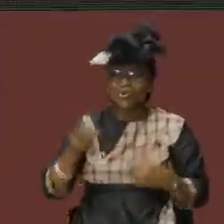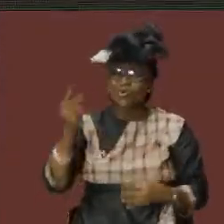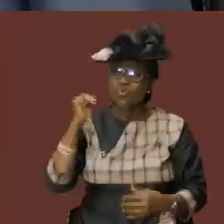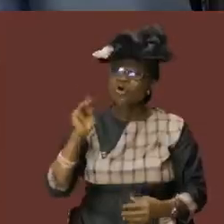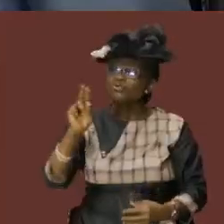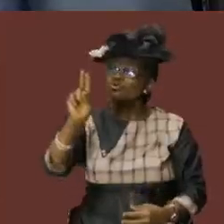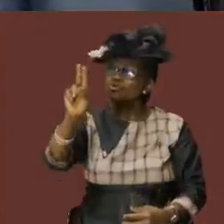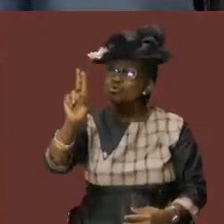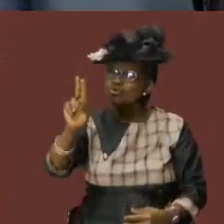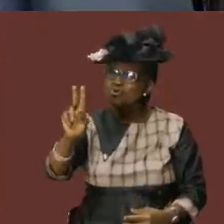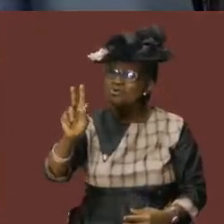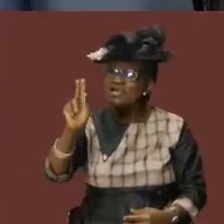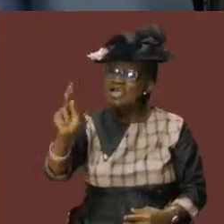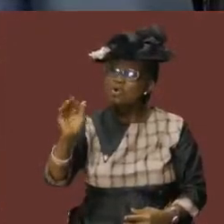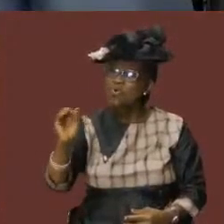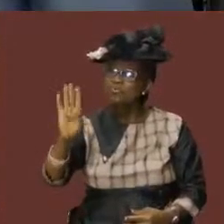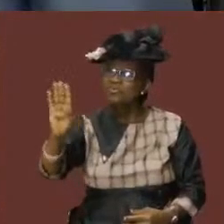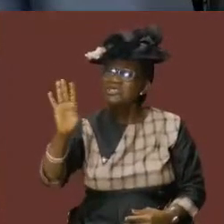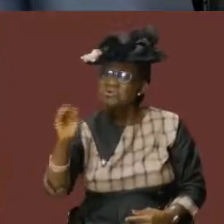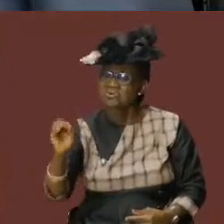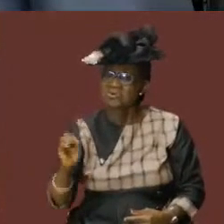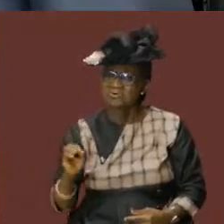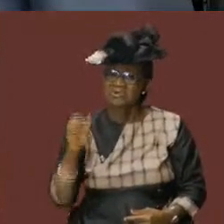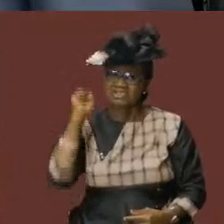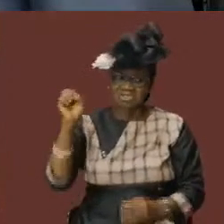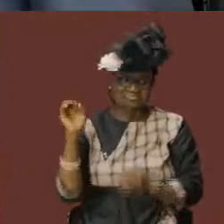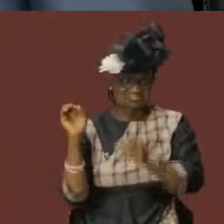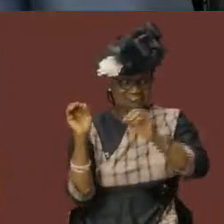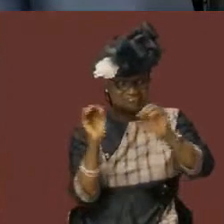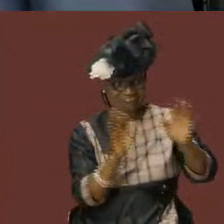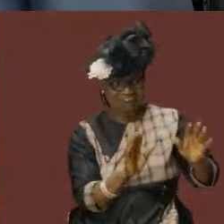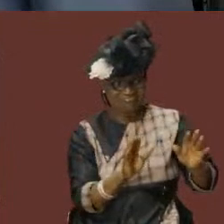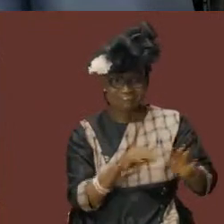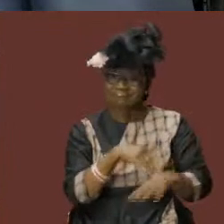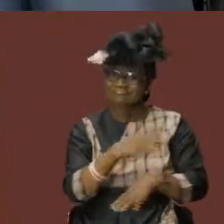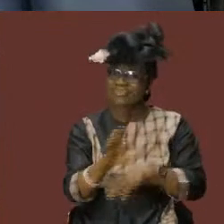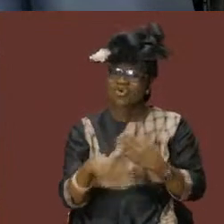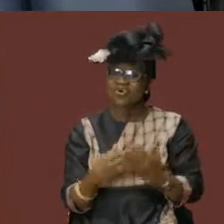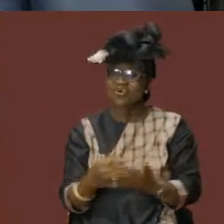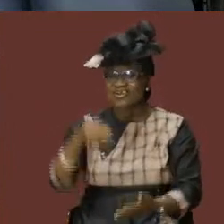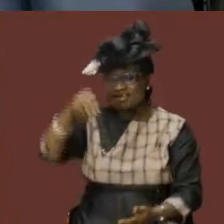2 mites. And she threw it all in.